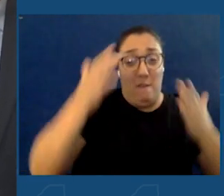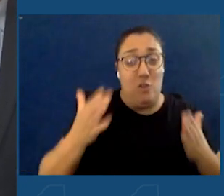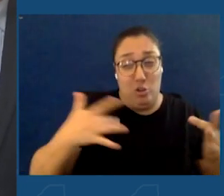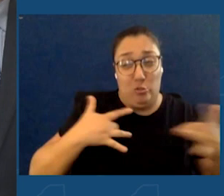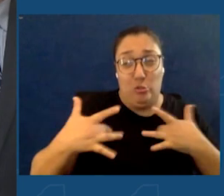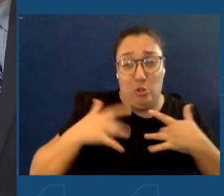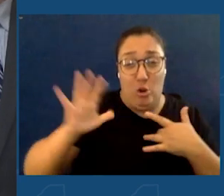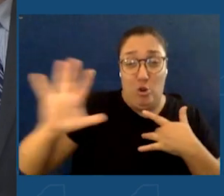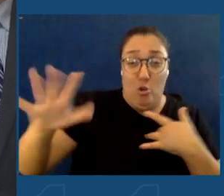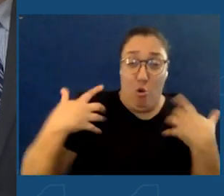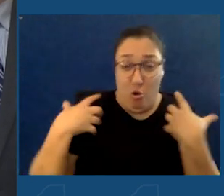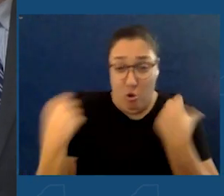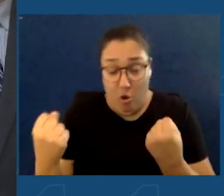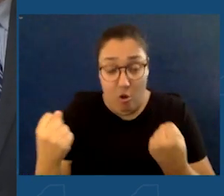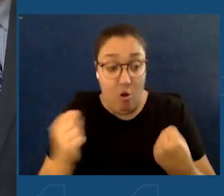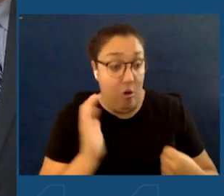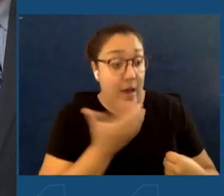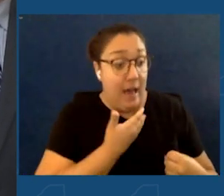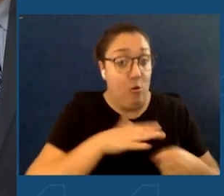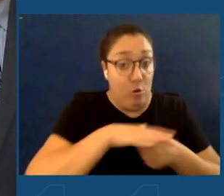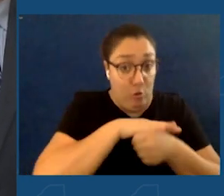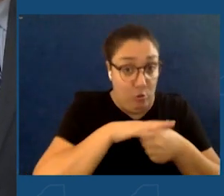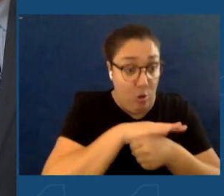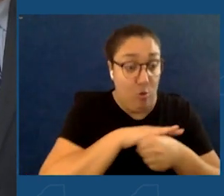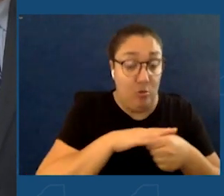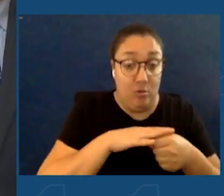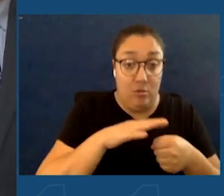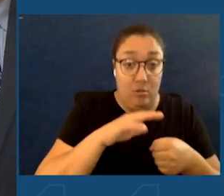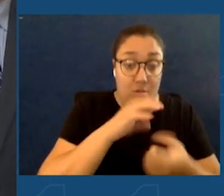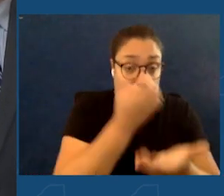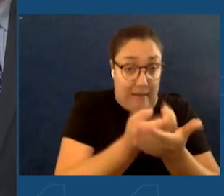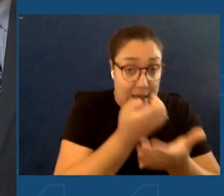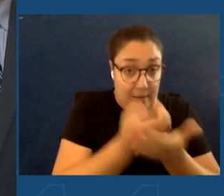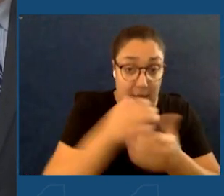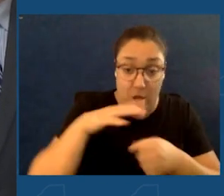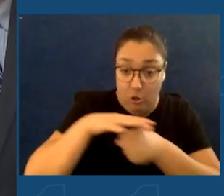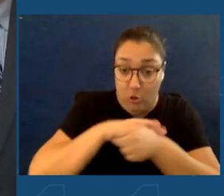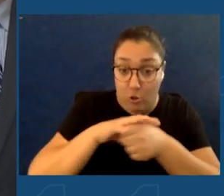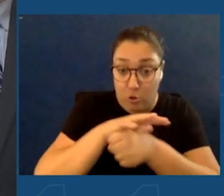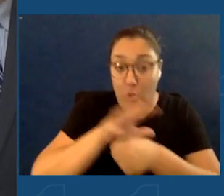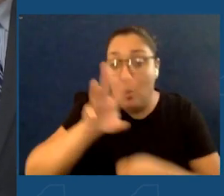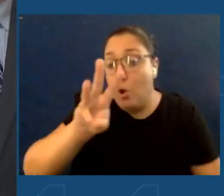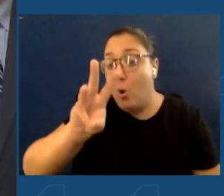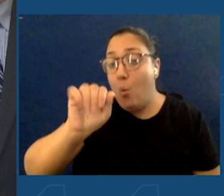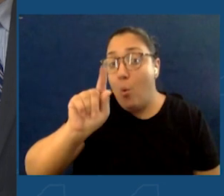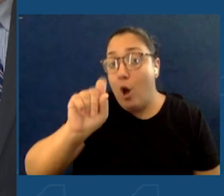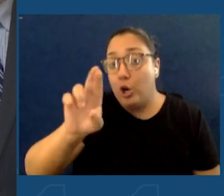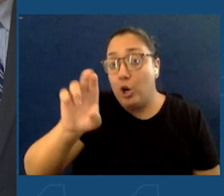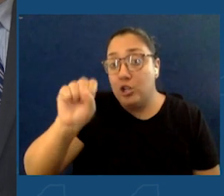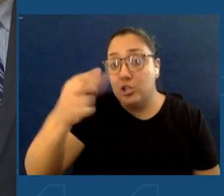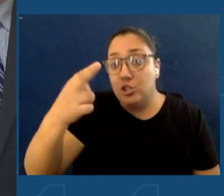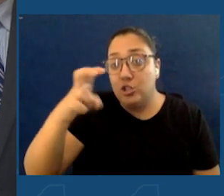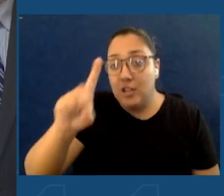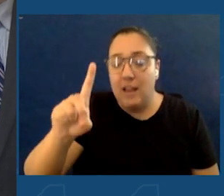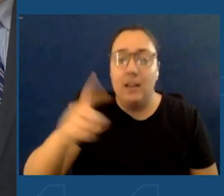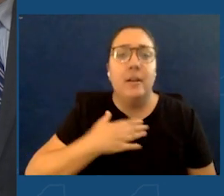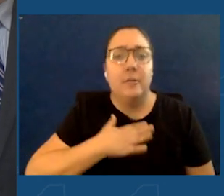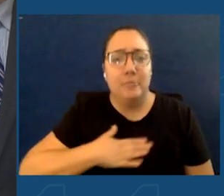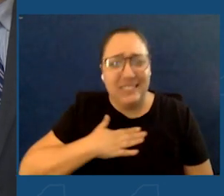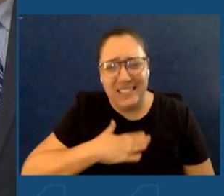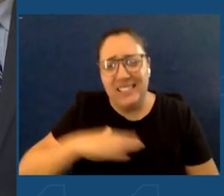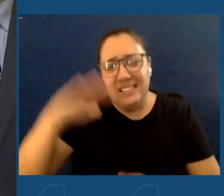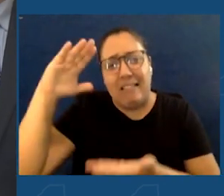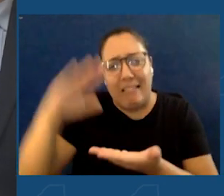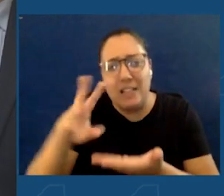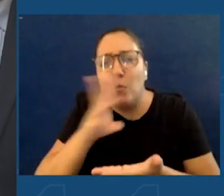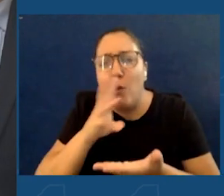local economy and our watershed. Let's reduce the outdoor water use. We can all do this. We all love green grass, but